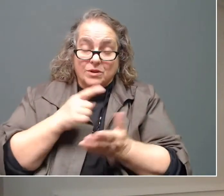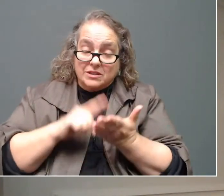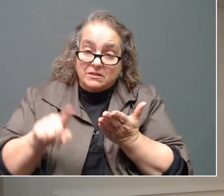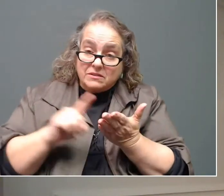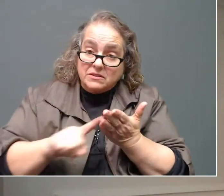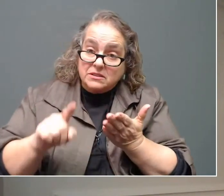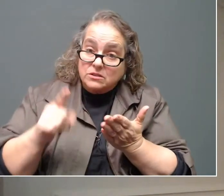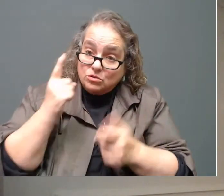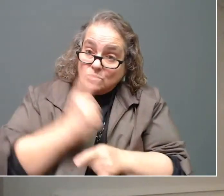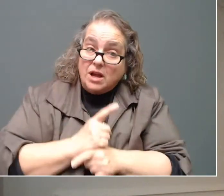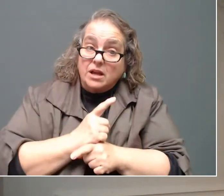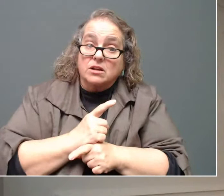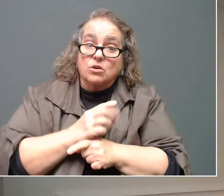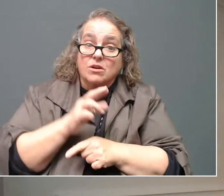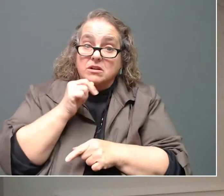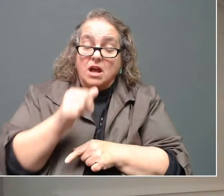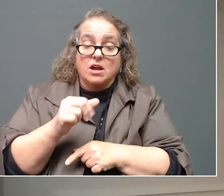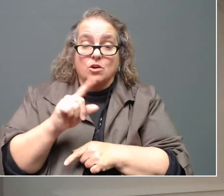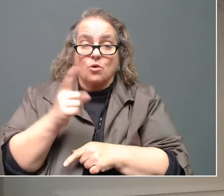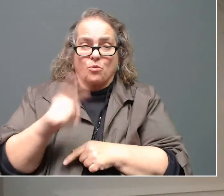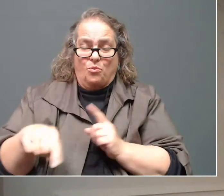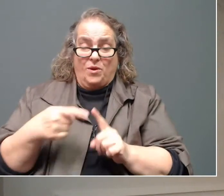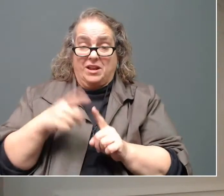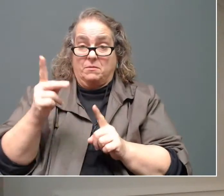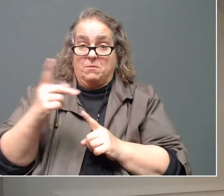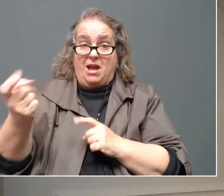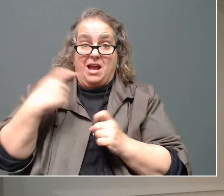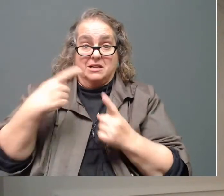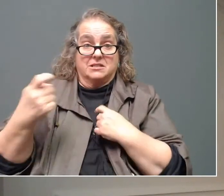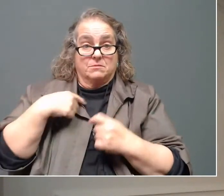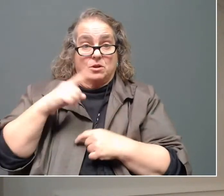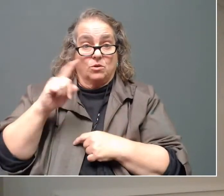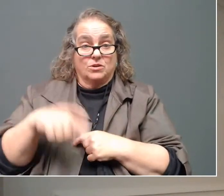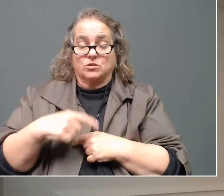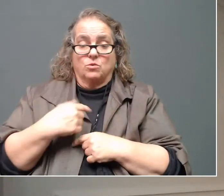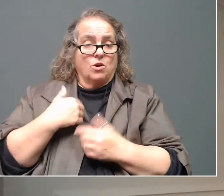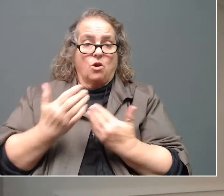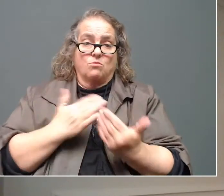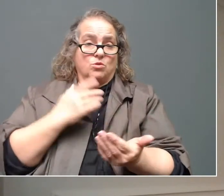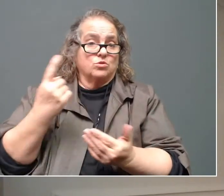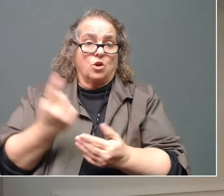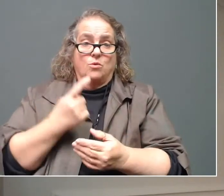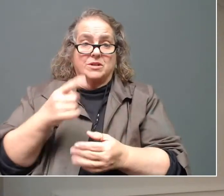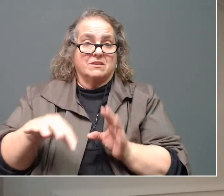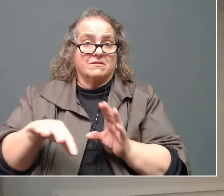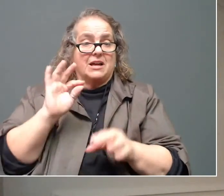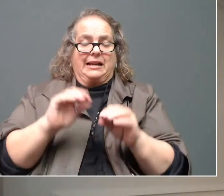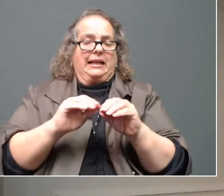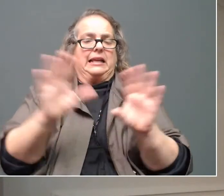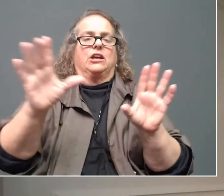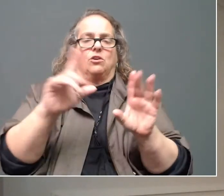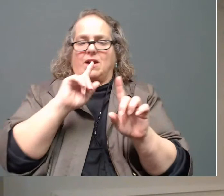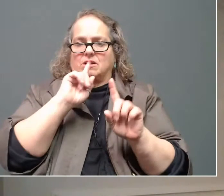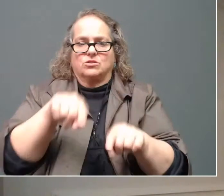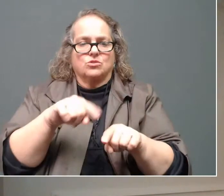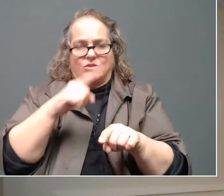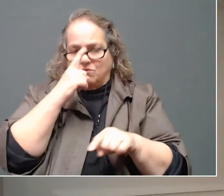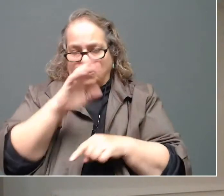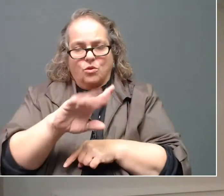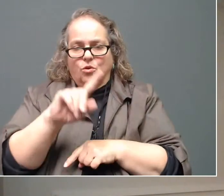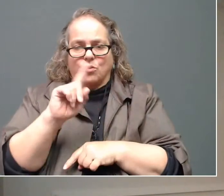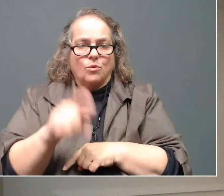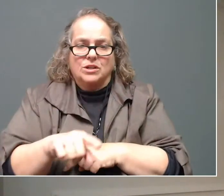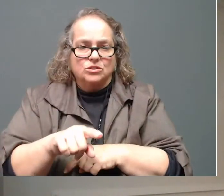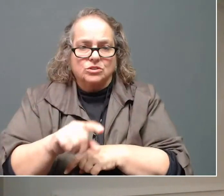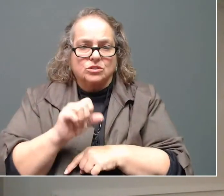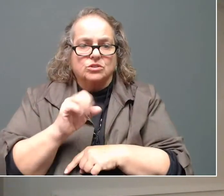been questions asked, that we almost have always found a very clear answer for the questions. So I'm confident